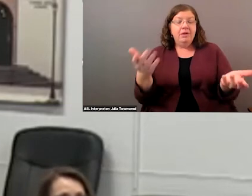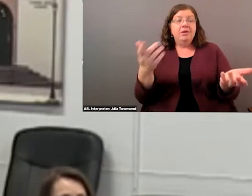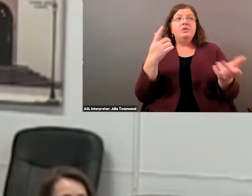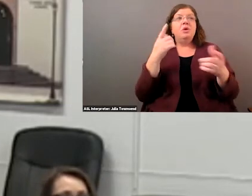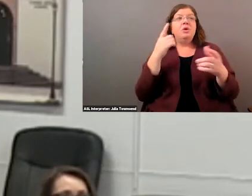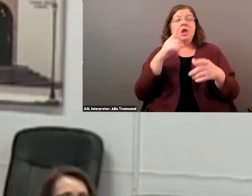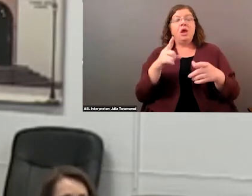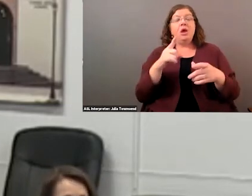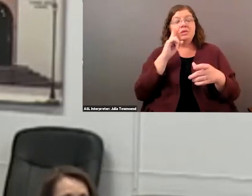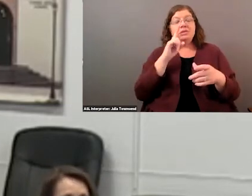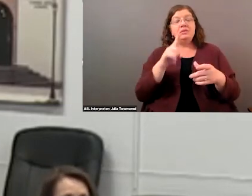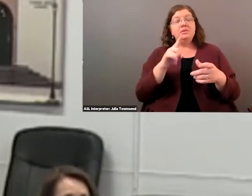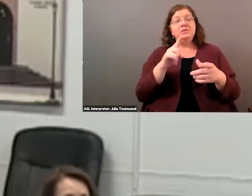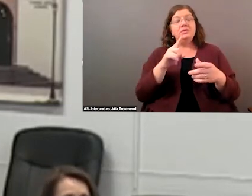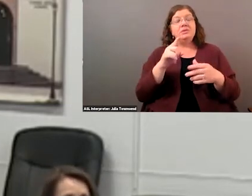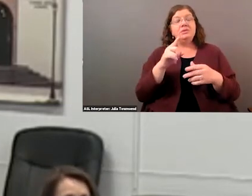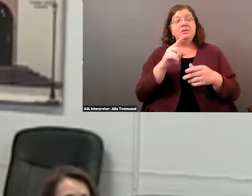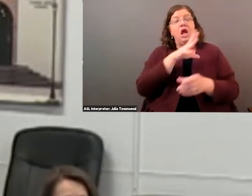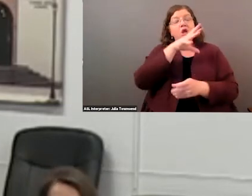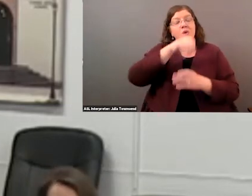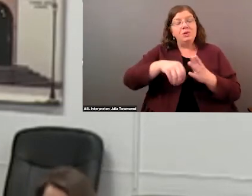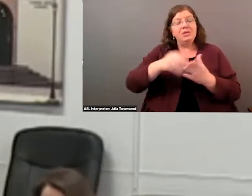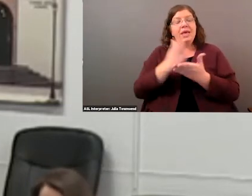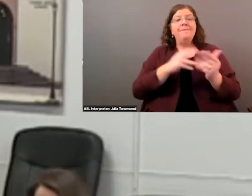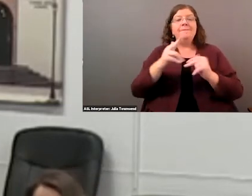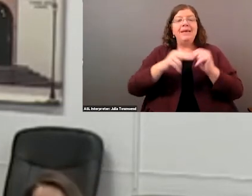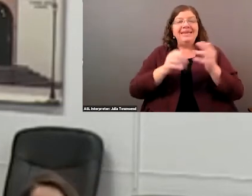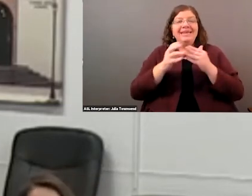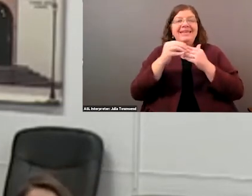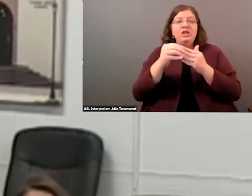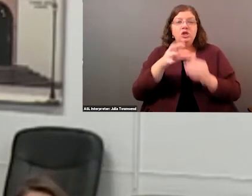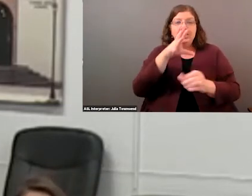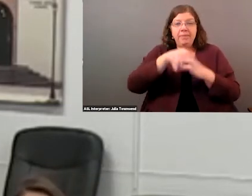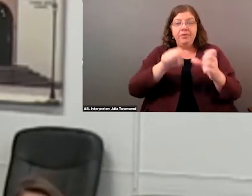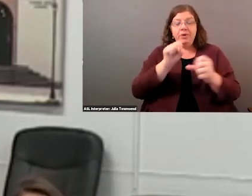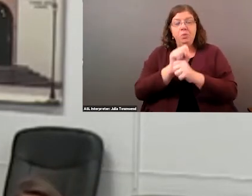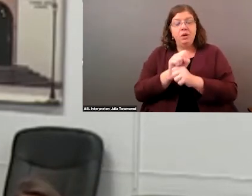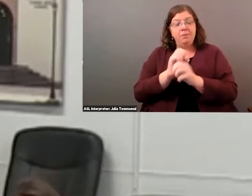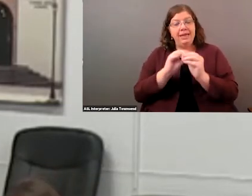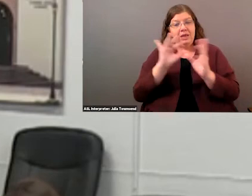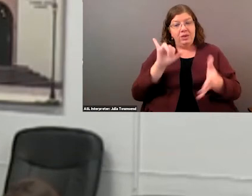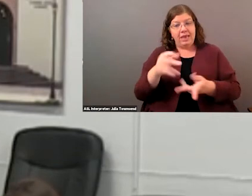are temporary positions. Thank you for that earlier too.